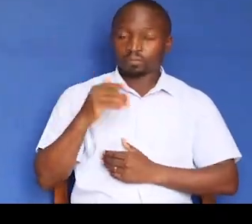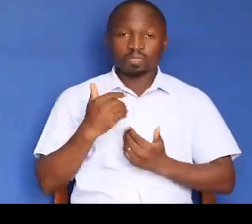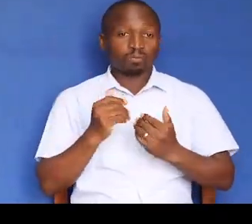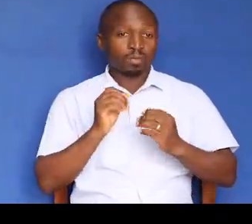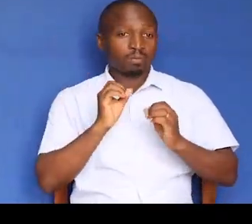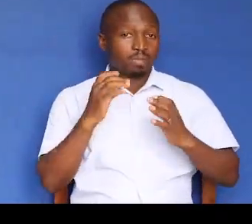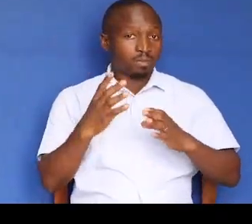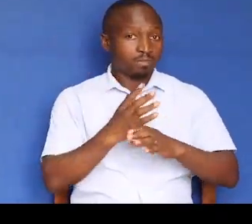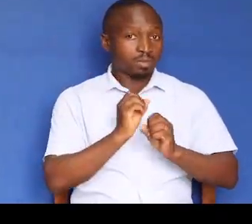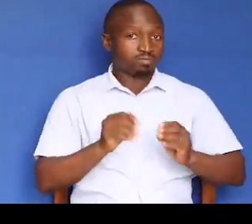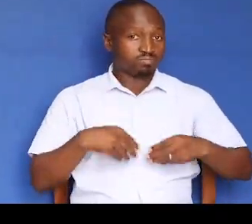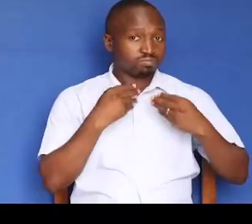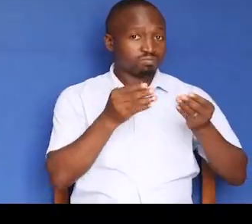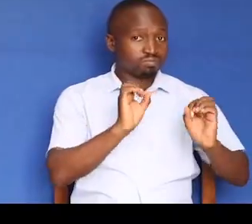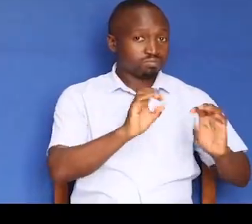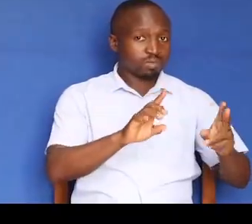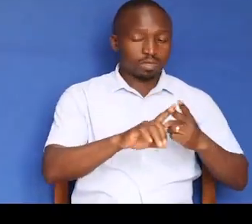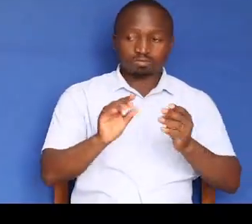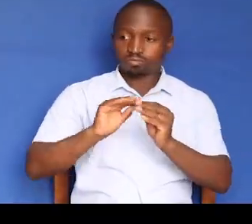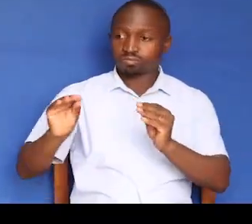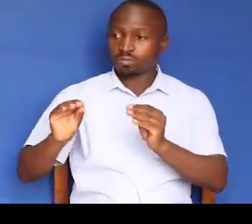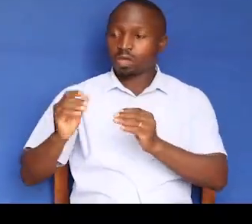new output minus old output.